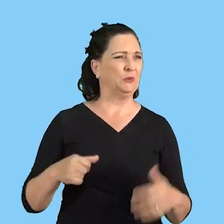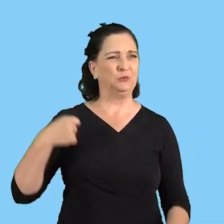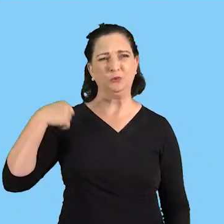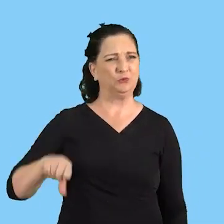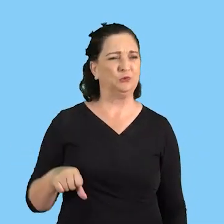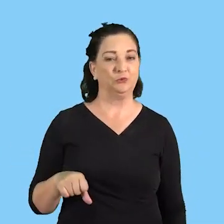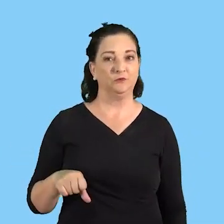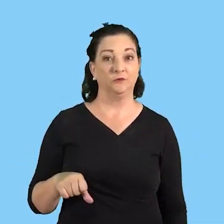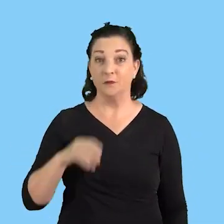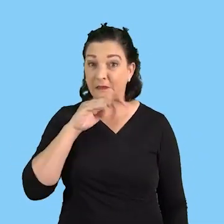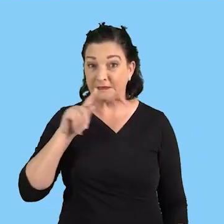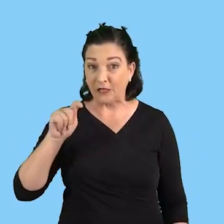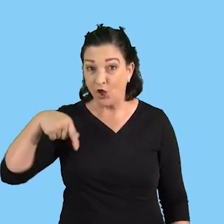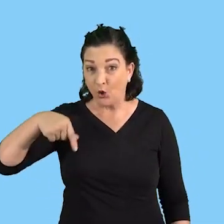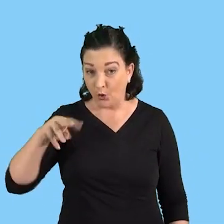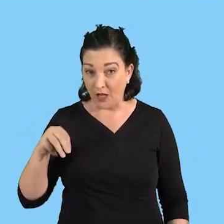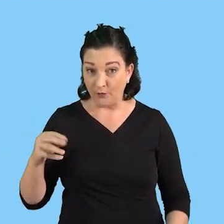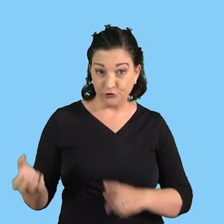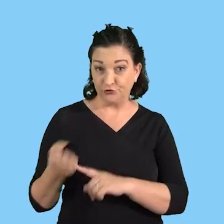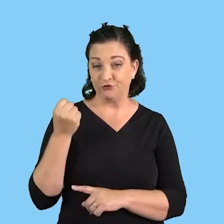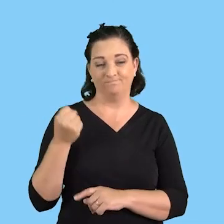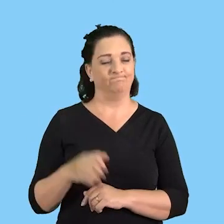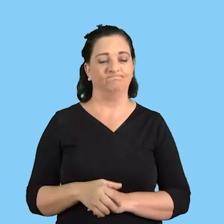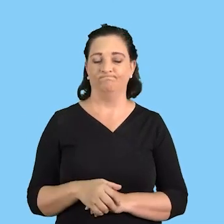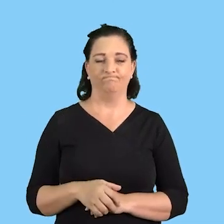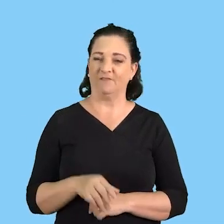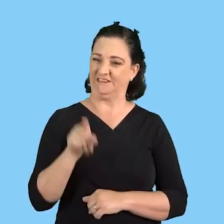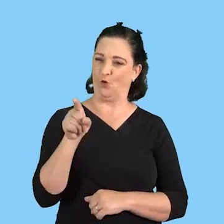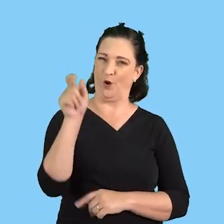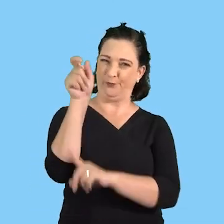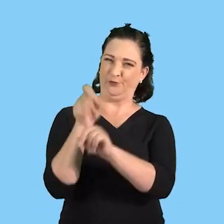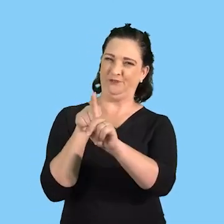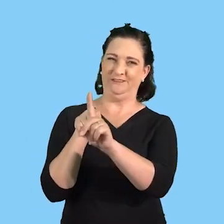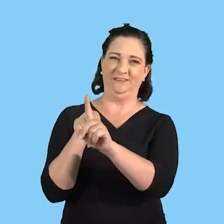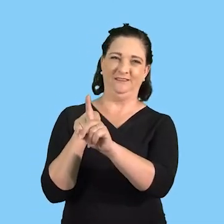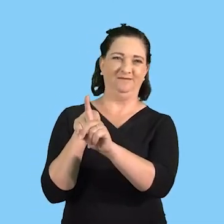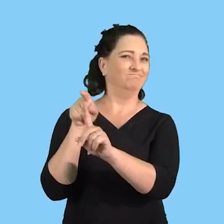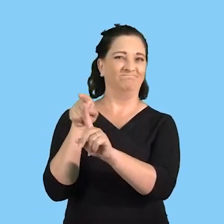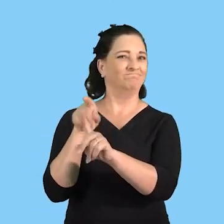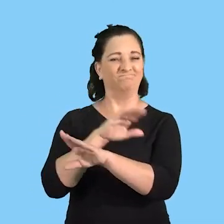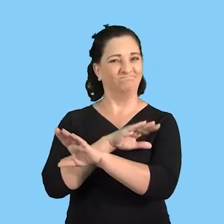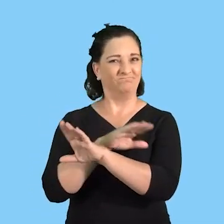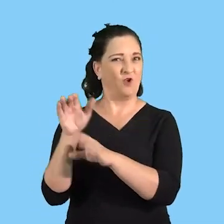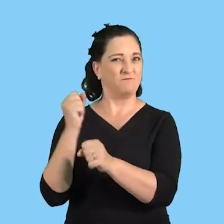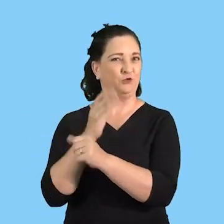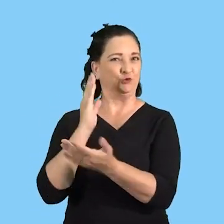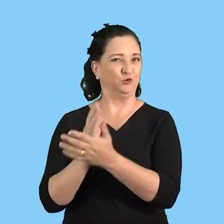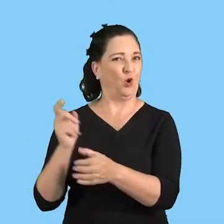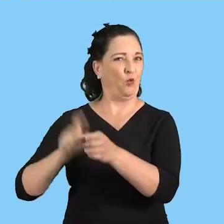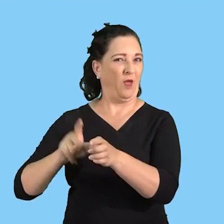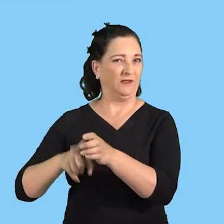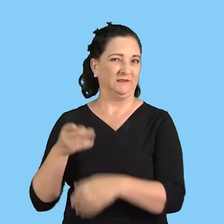that total quality management was not achieved because one of the employees did not play their part in